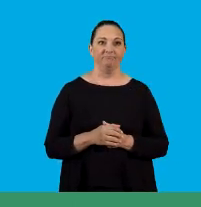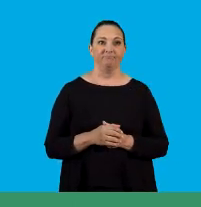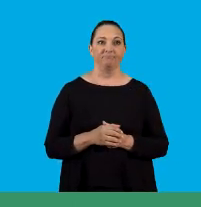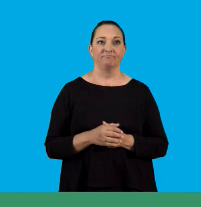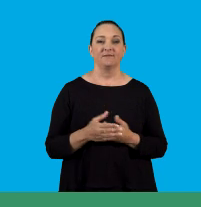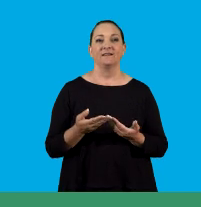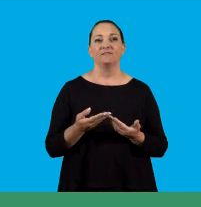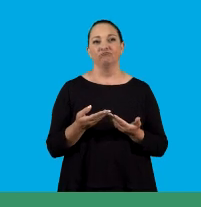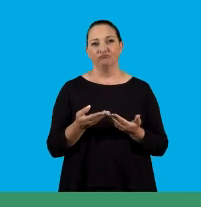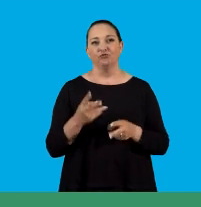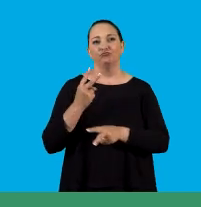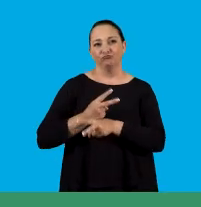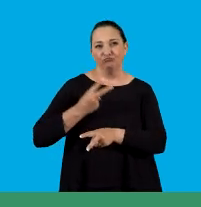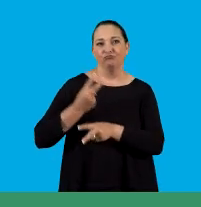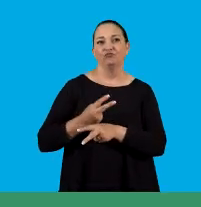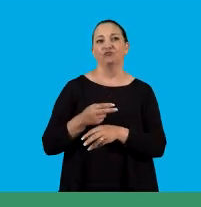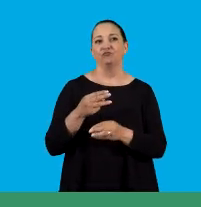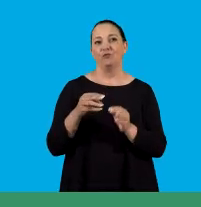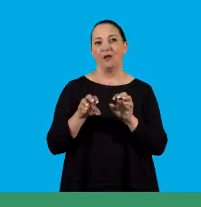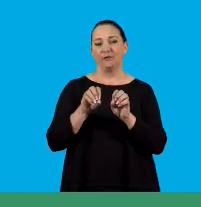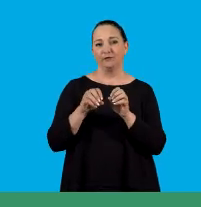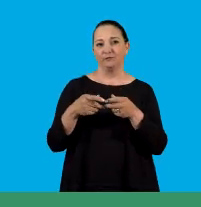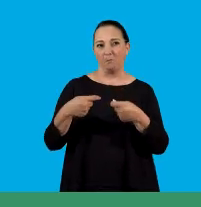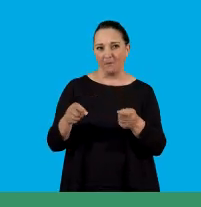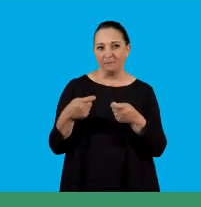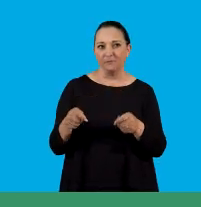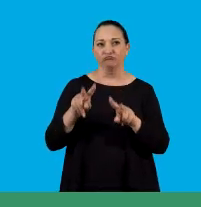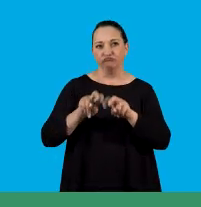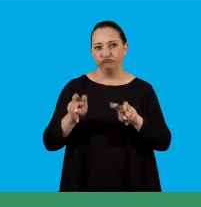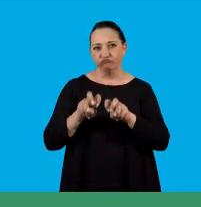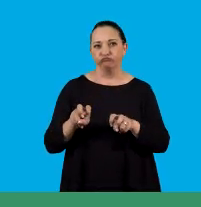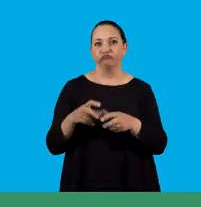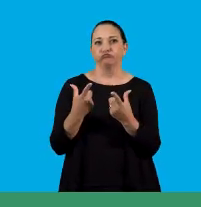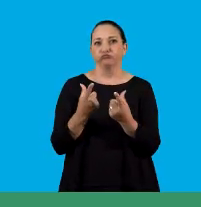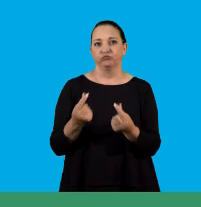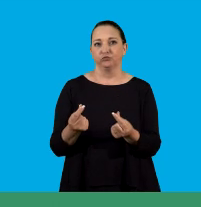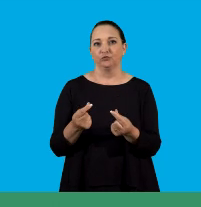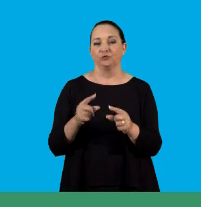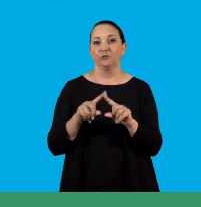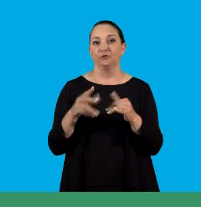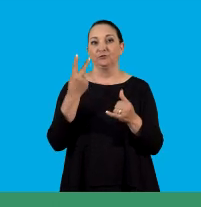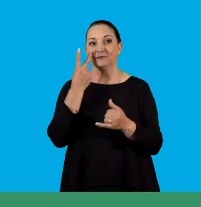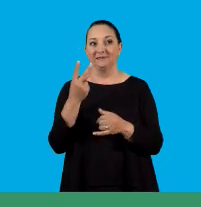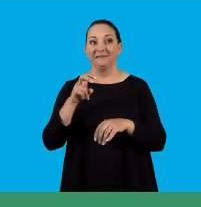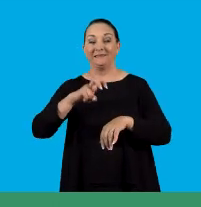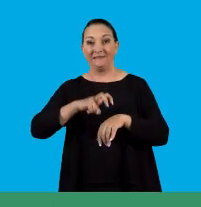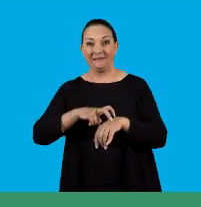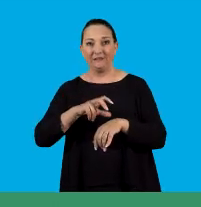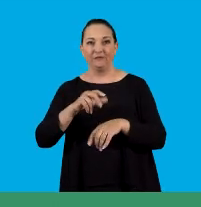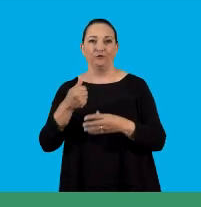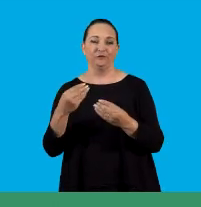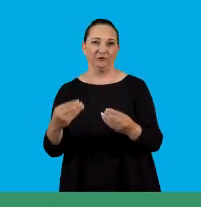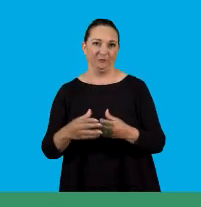regular market research is conducted to determine the needs of consumers. That is the first